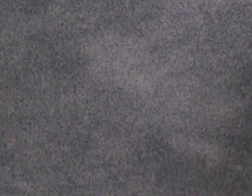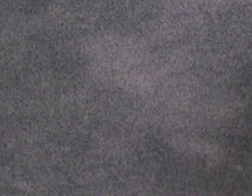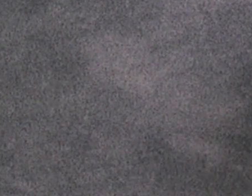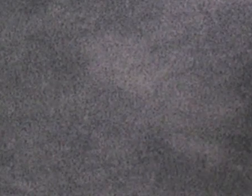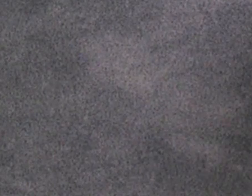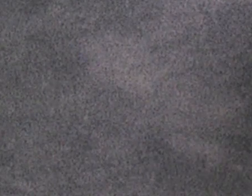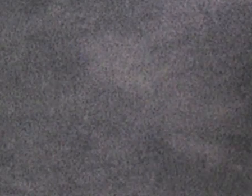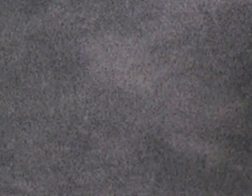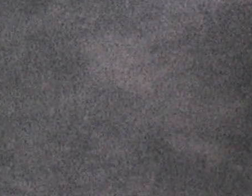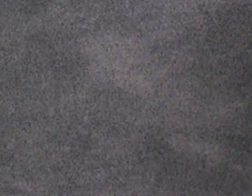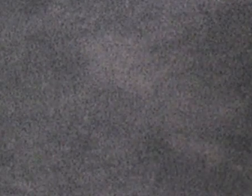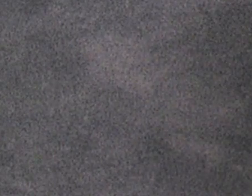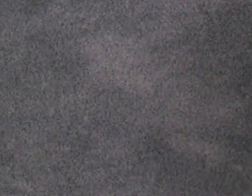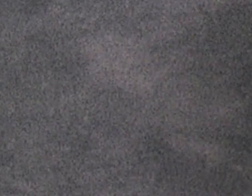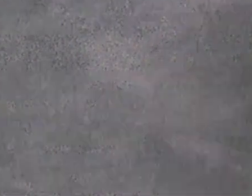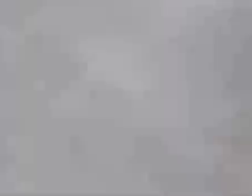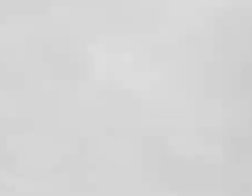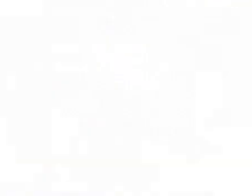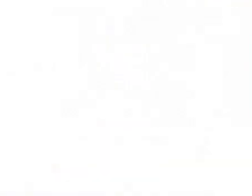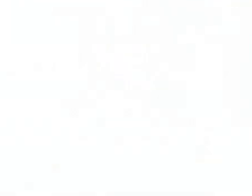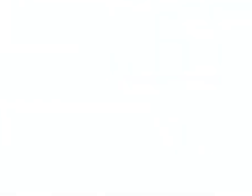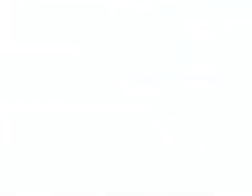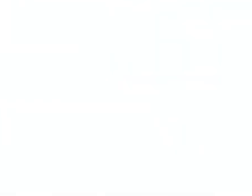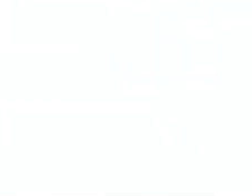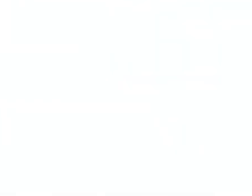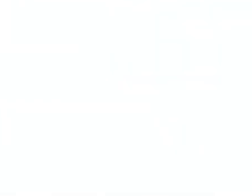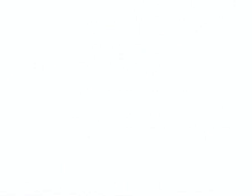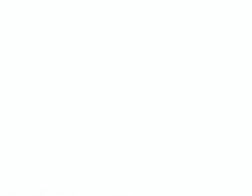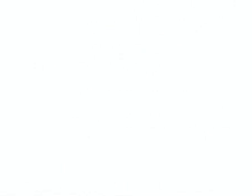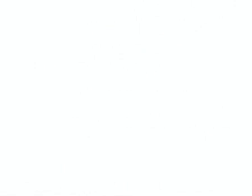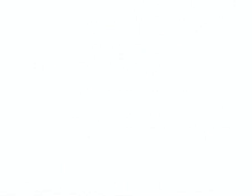Work is work, but it should also be fun.